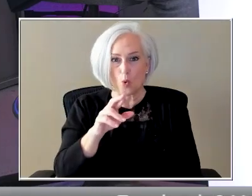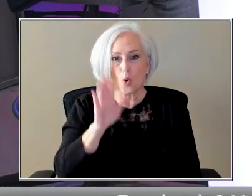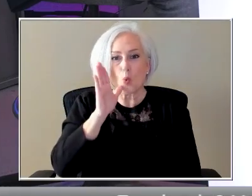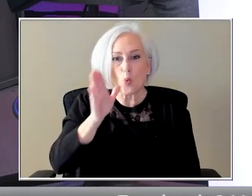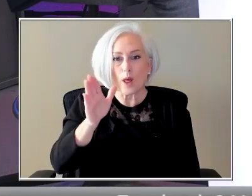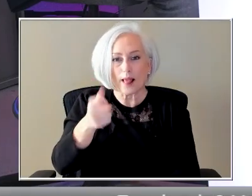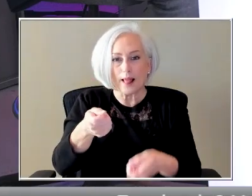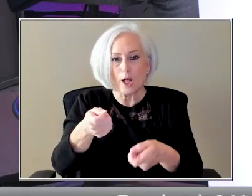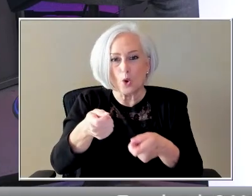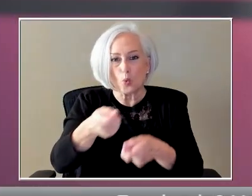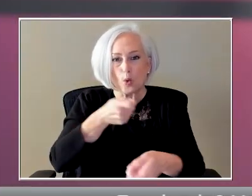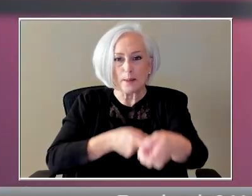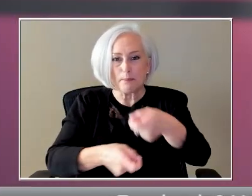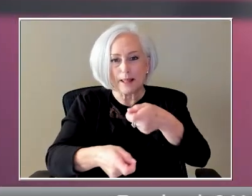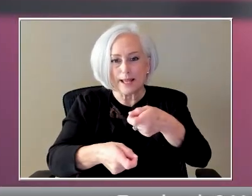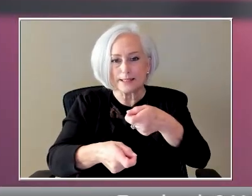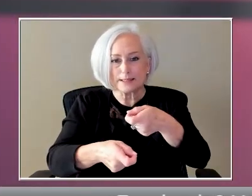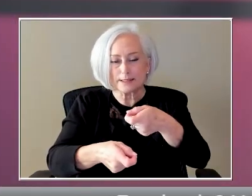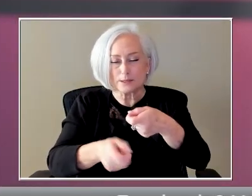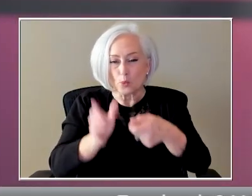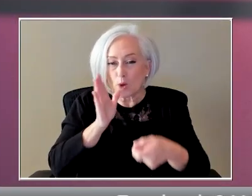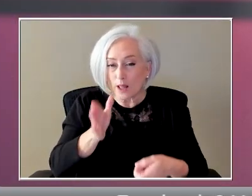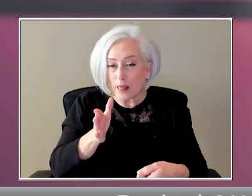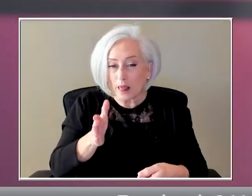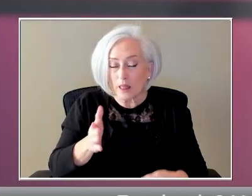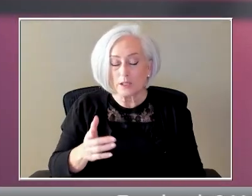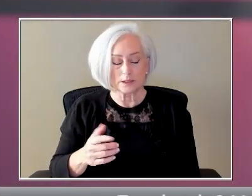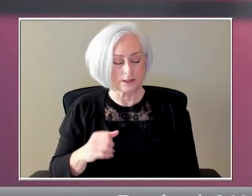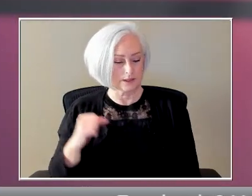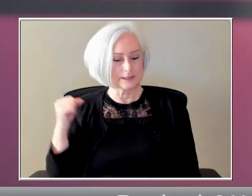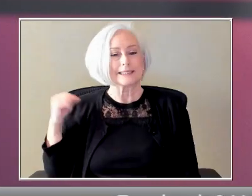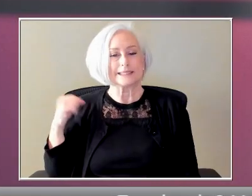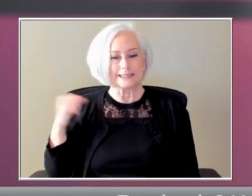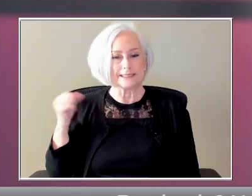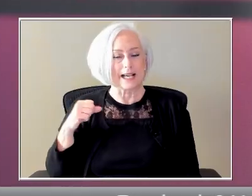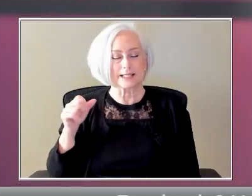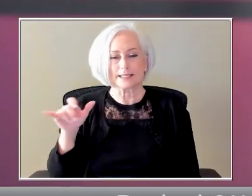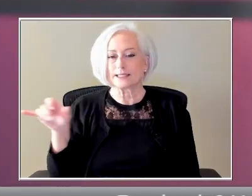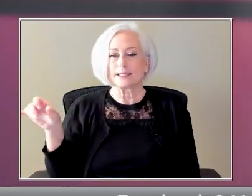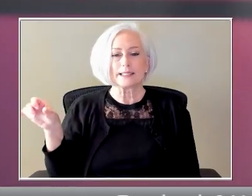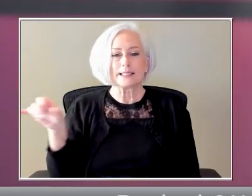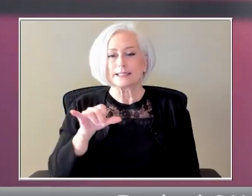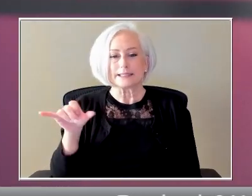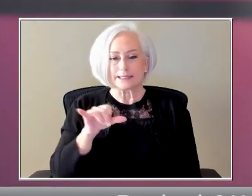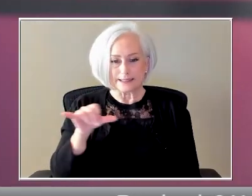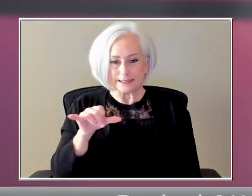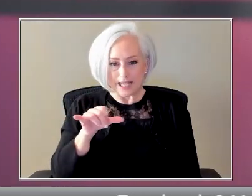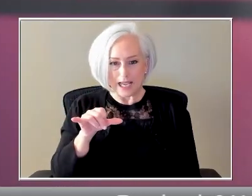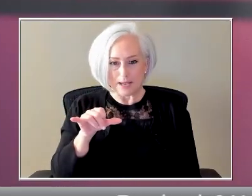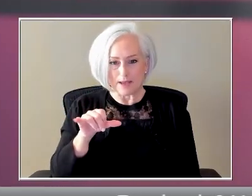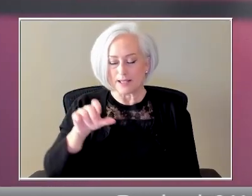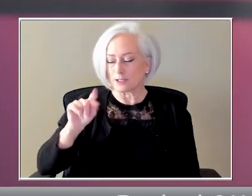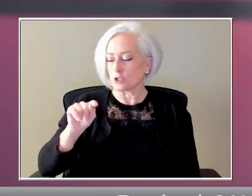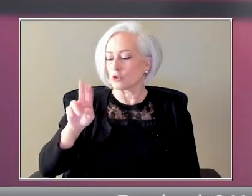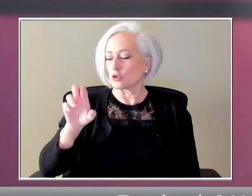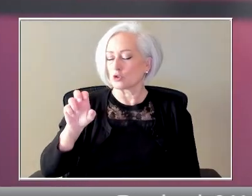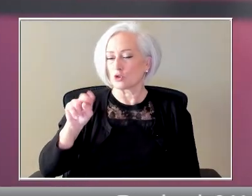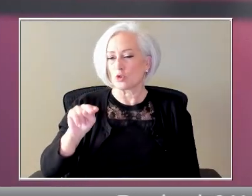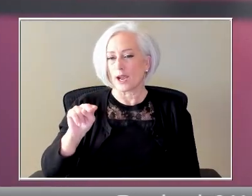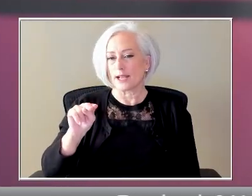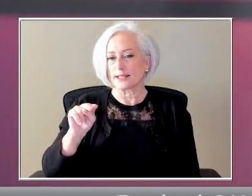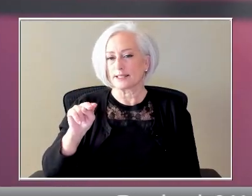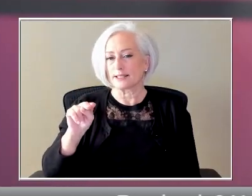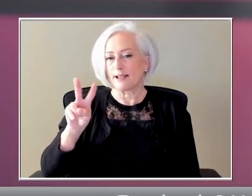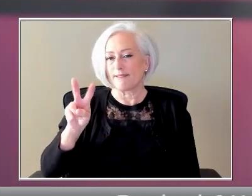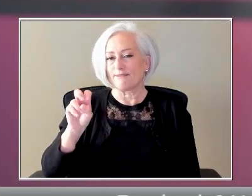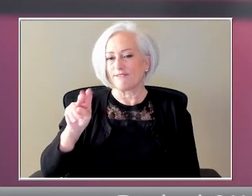Will it? Yeah, so it will. Like a transvenous pacemaker, the Micra is specifically a leadless pacemaker. It